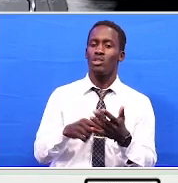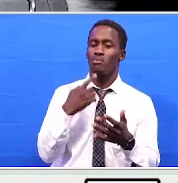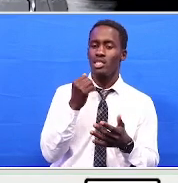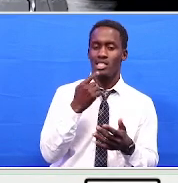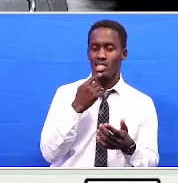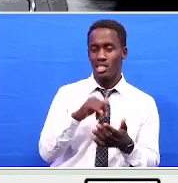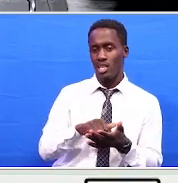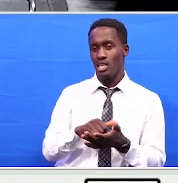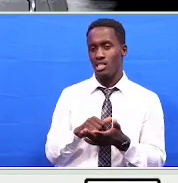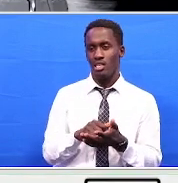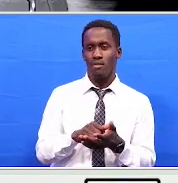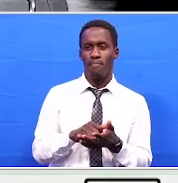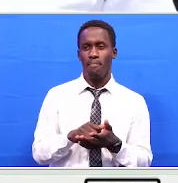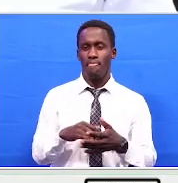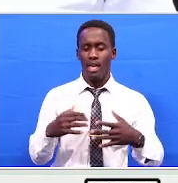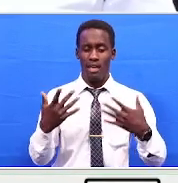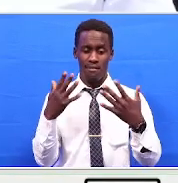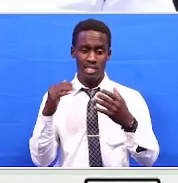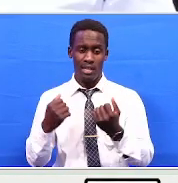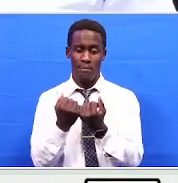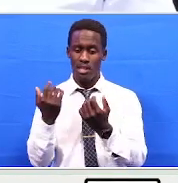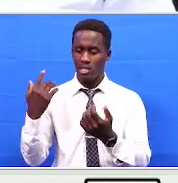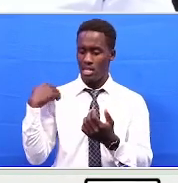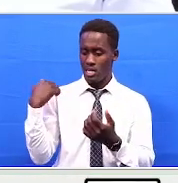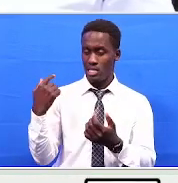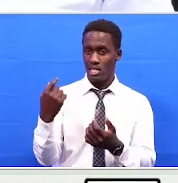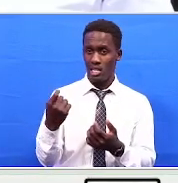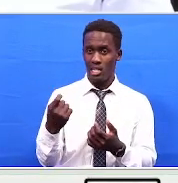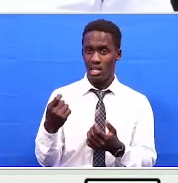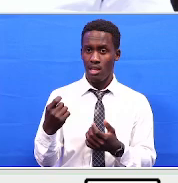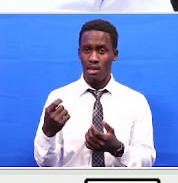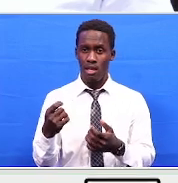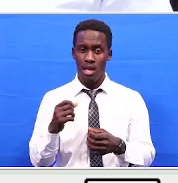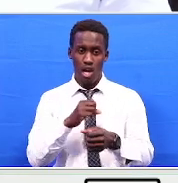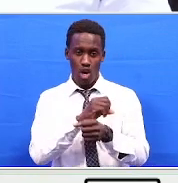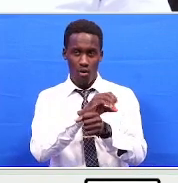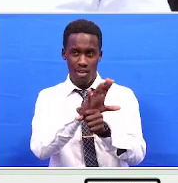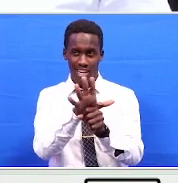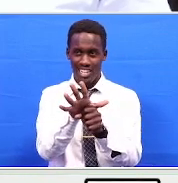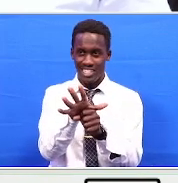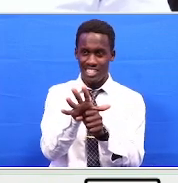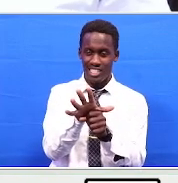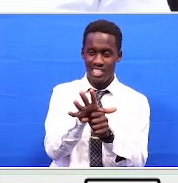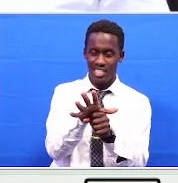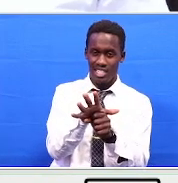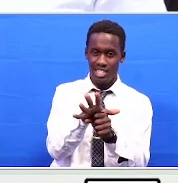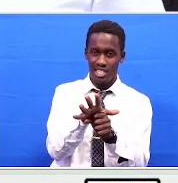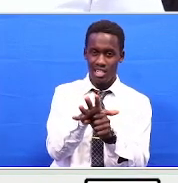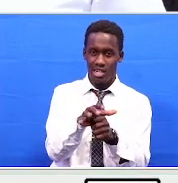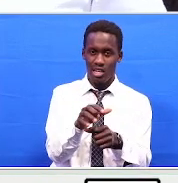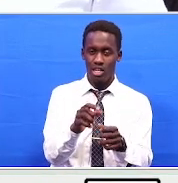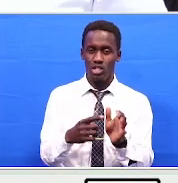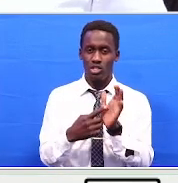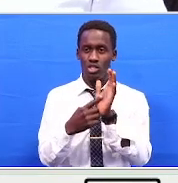two events that happened in the recent past, the COVID-19. Pay attention, folks. COVID-19 exposed